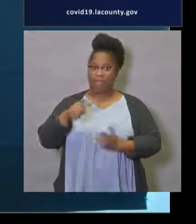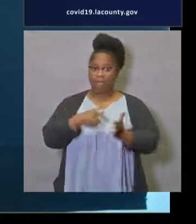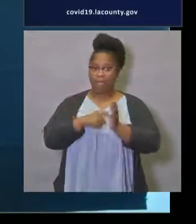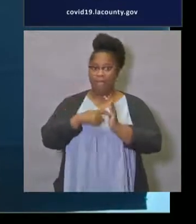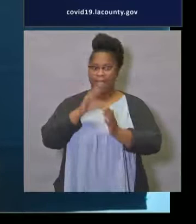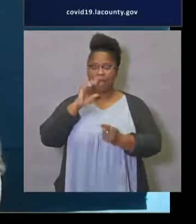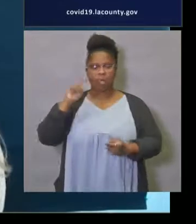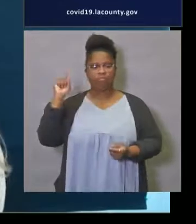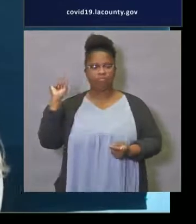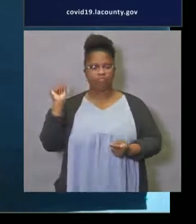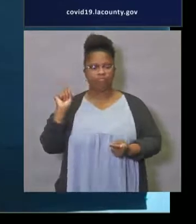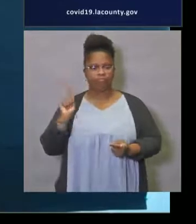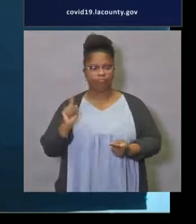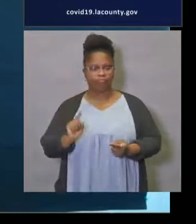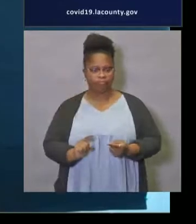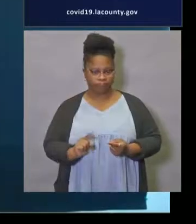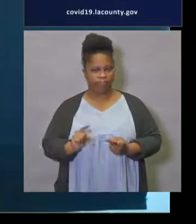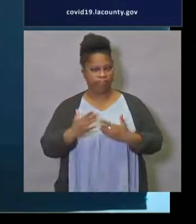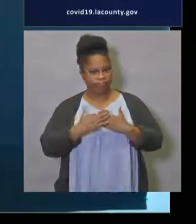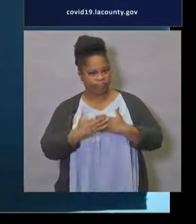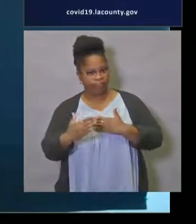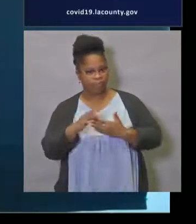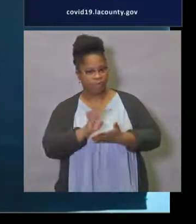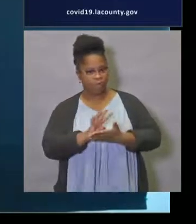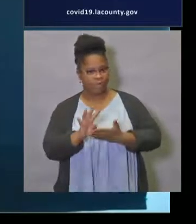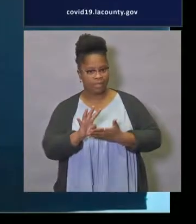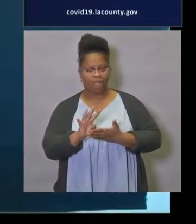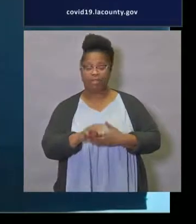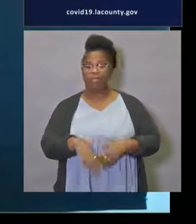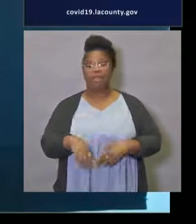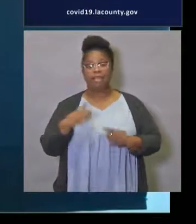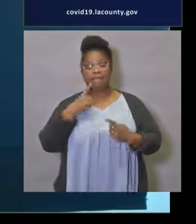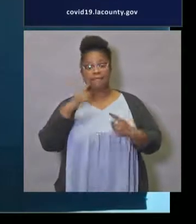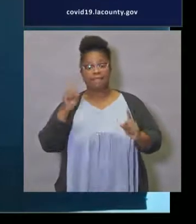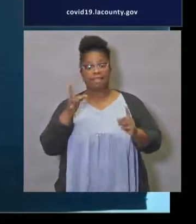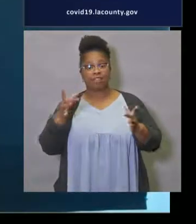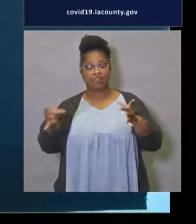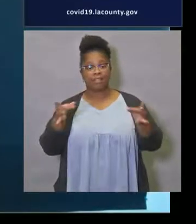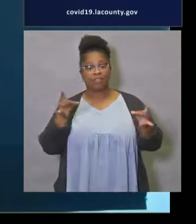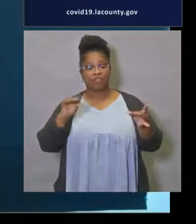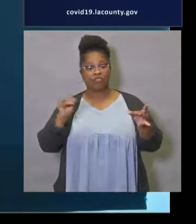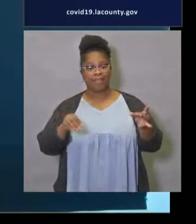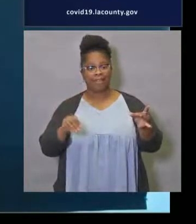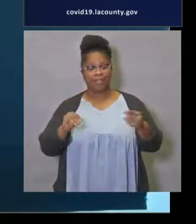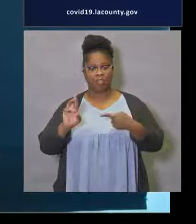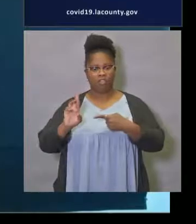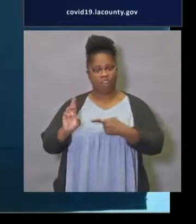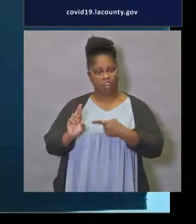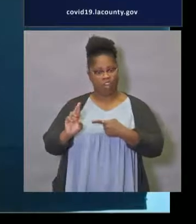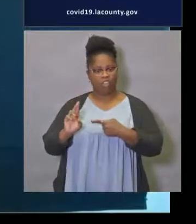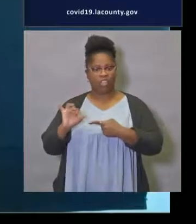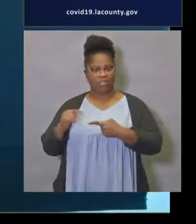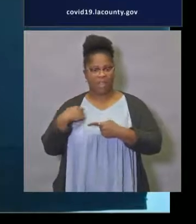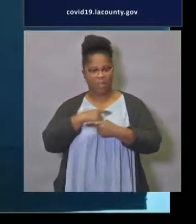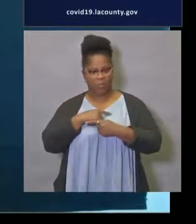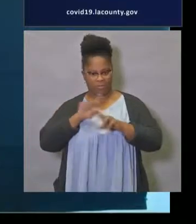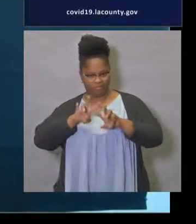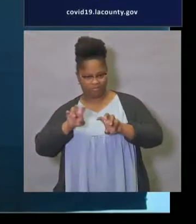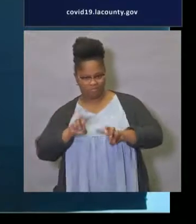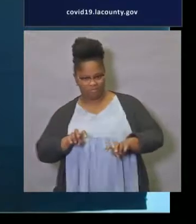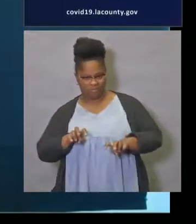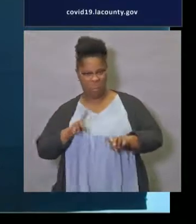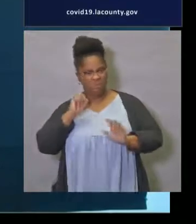next 4 weeks. The effective transmission rate, or the R, that we model through the hospital bed demand model is also still